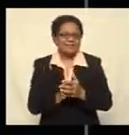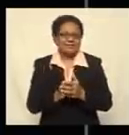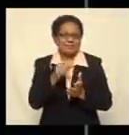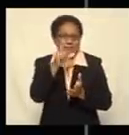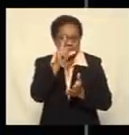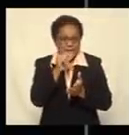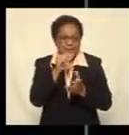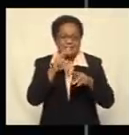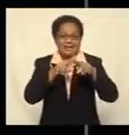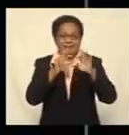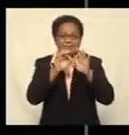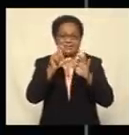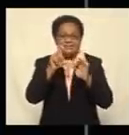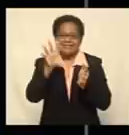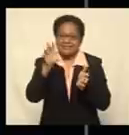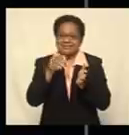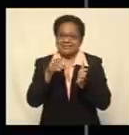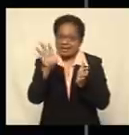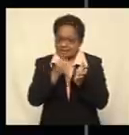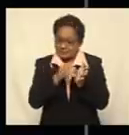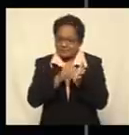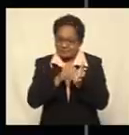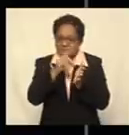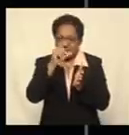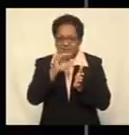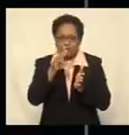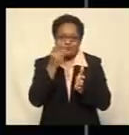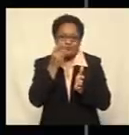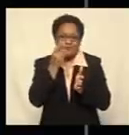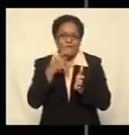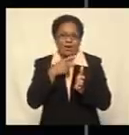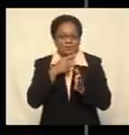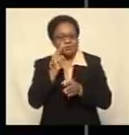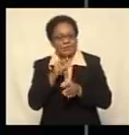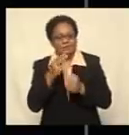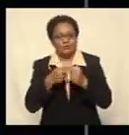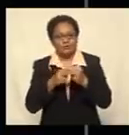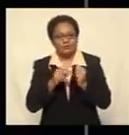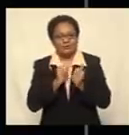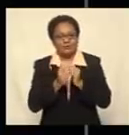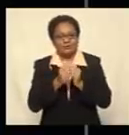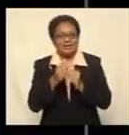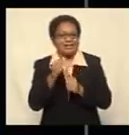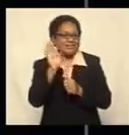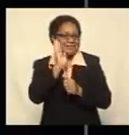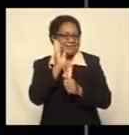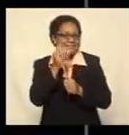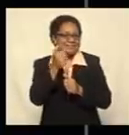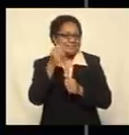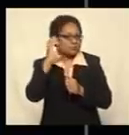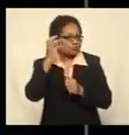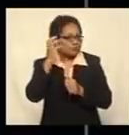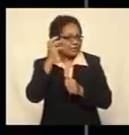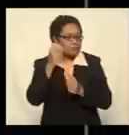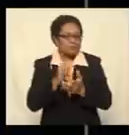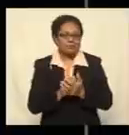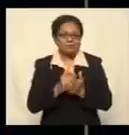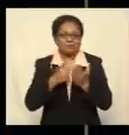FBC app to keep updated with the very latest in news and sports and listen to our 6 radio stations live. That's your